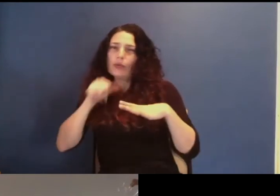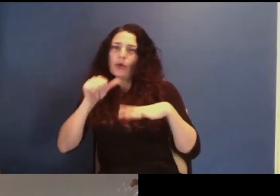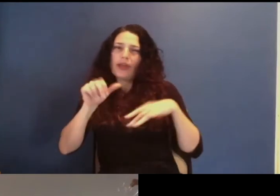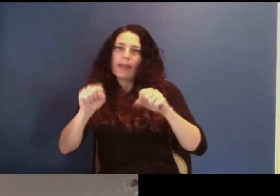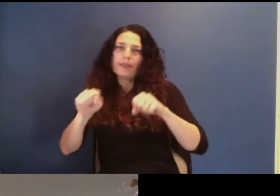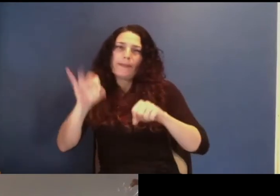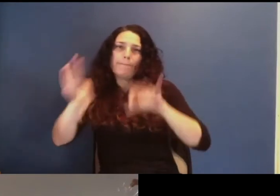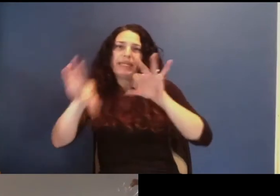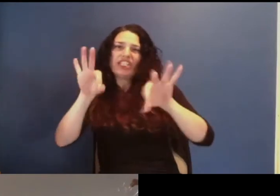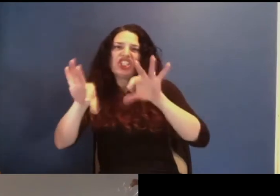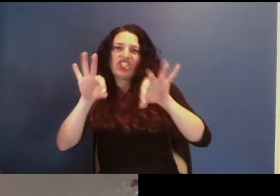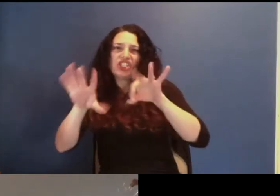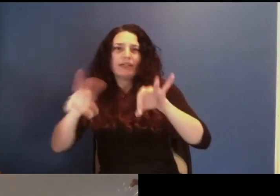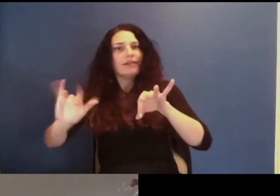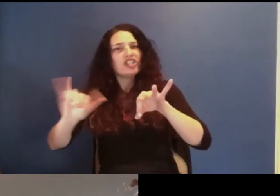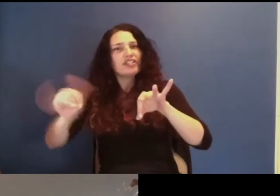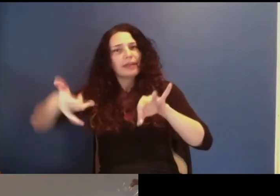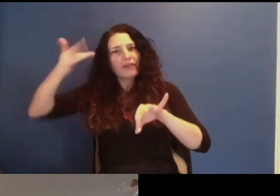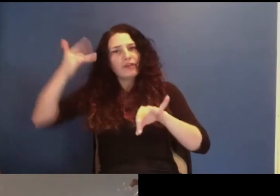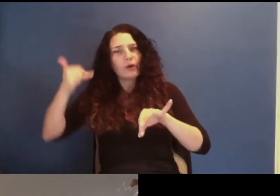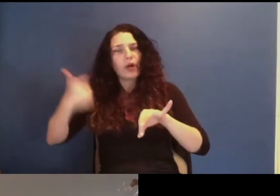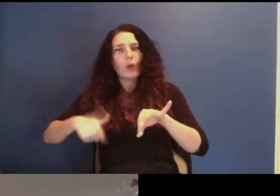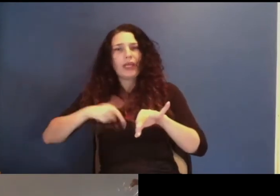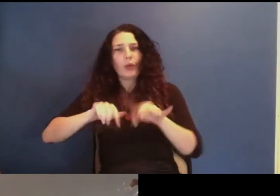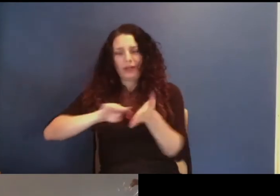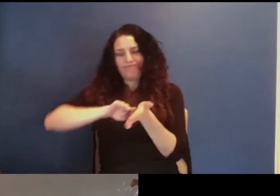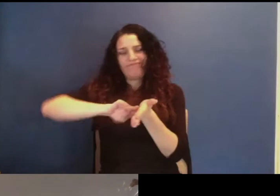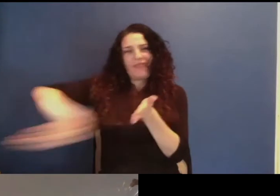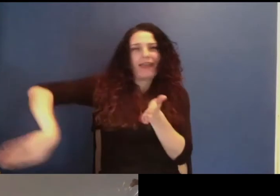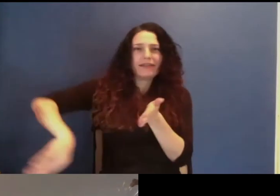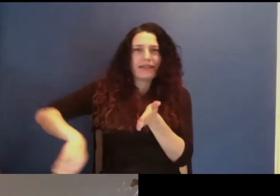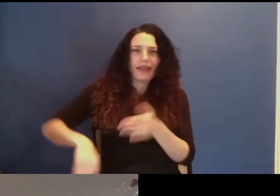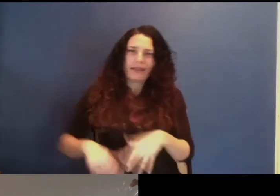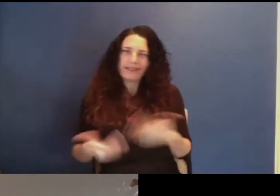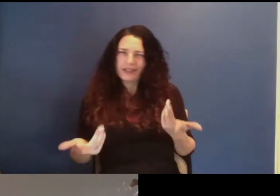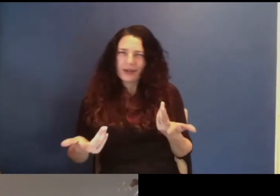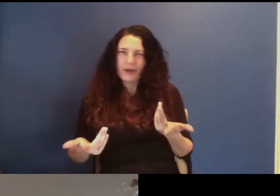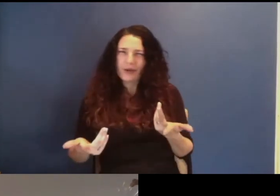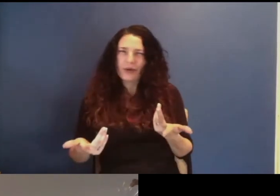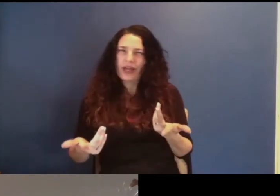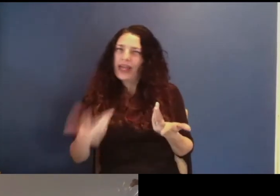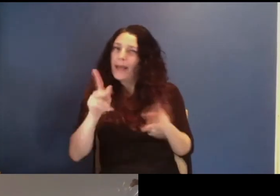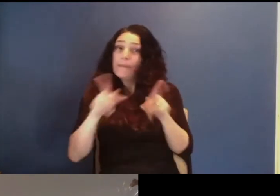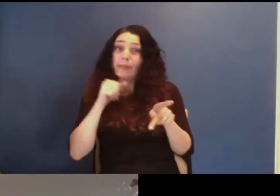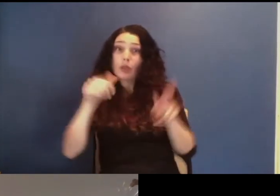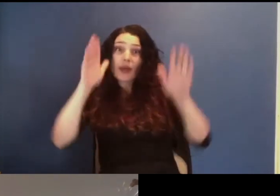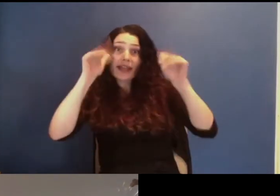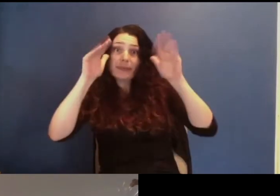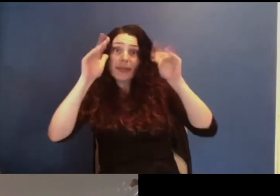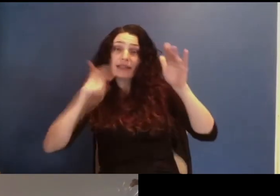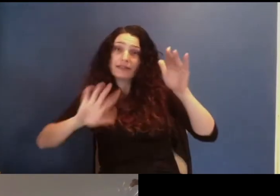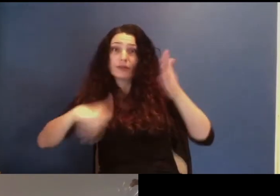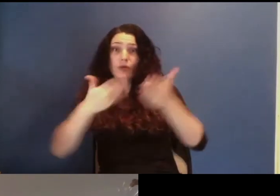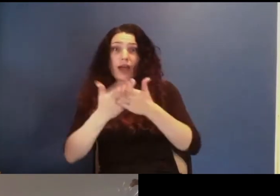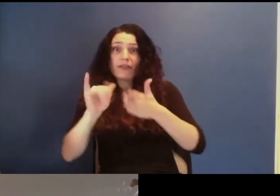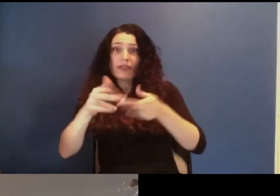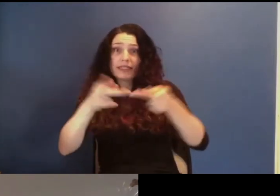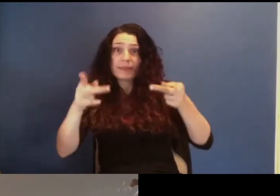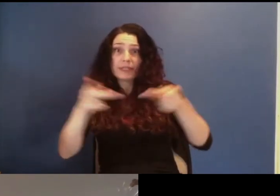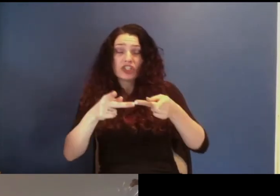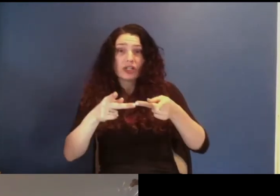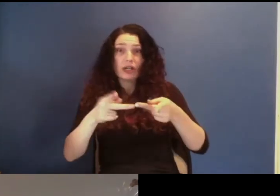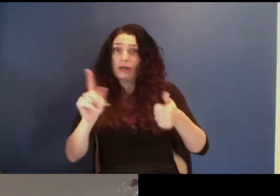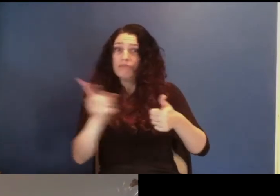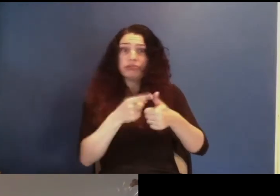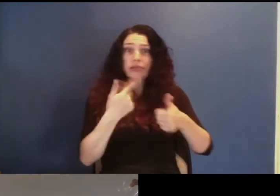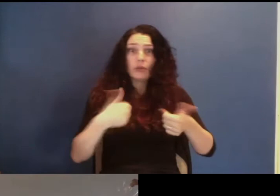been exiled a little bit. We've been pushed out, and people don't expect us to be in those positions. It's like Ali Stroker winning the fucking Tony and then needing to go